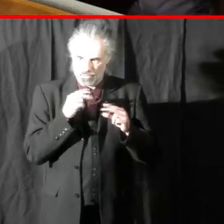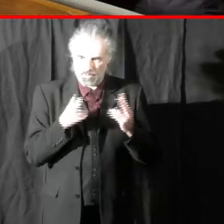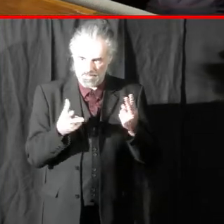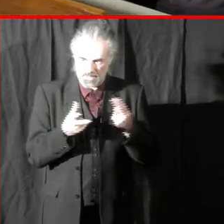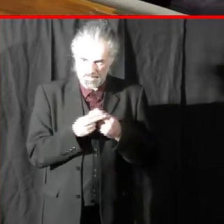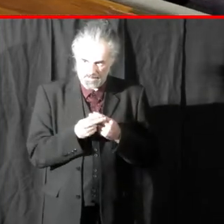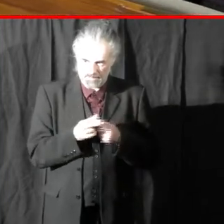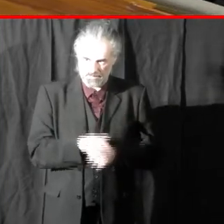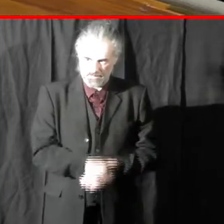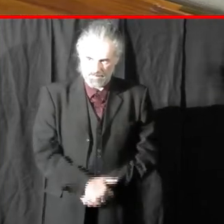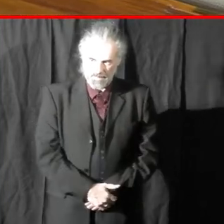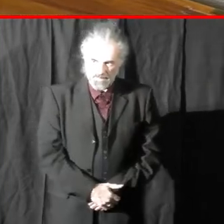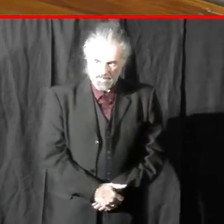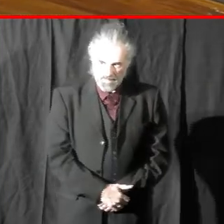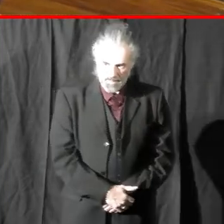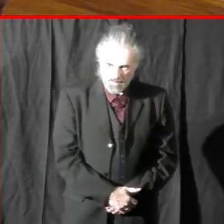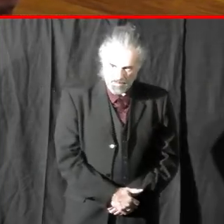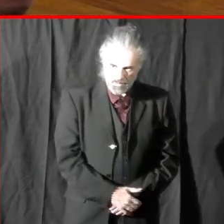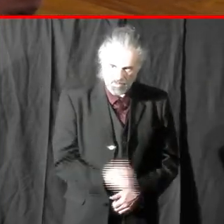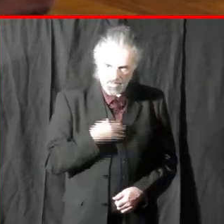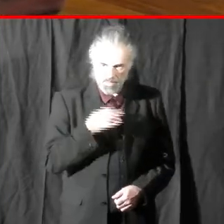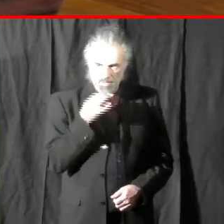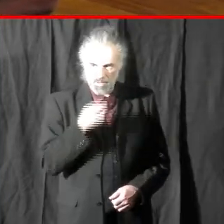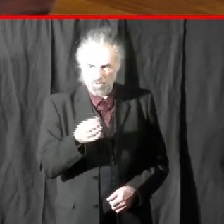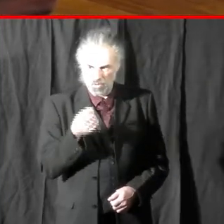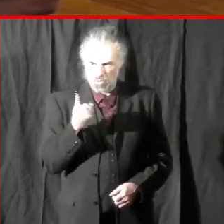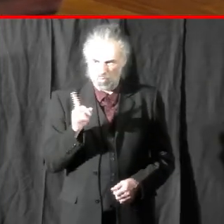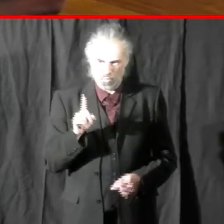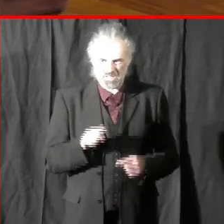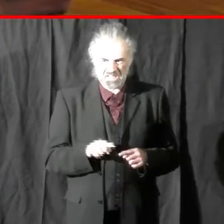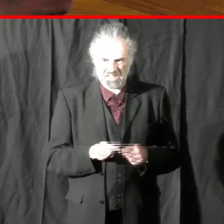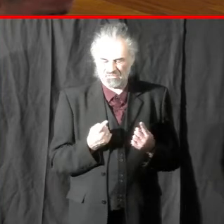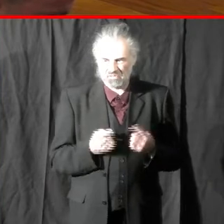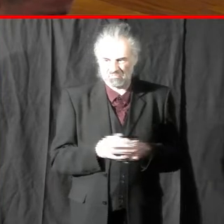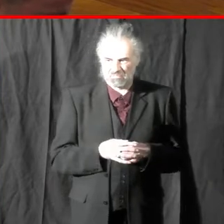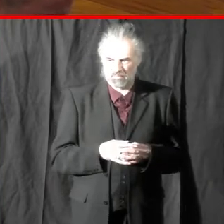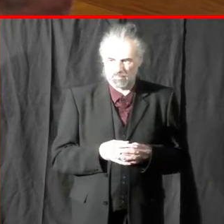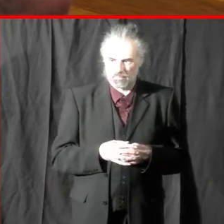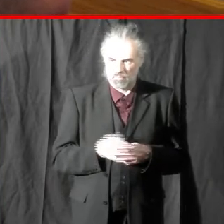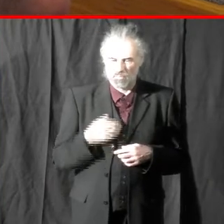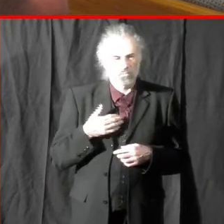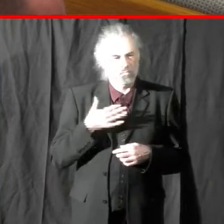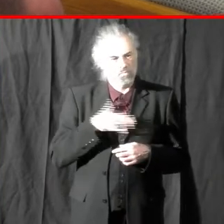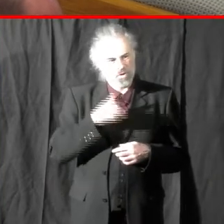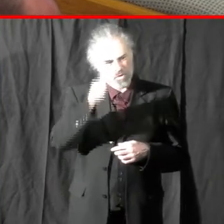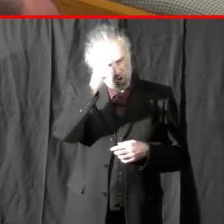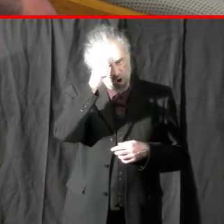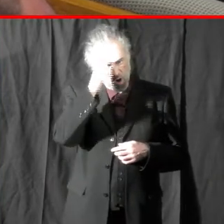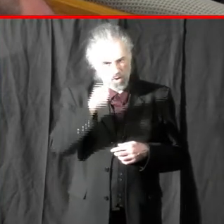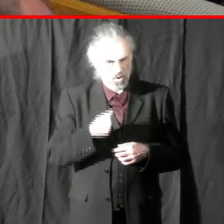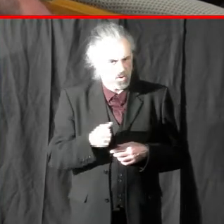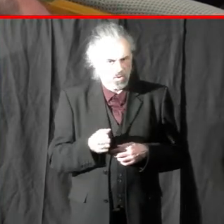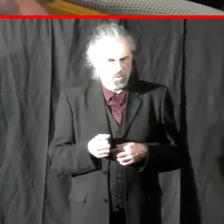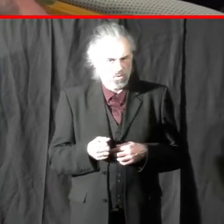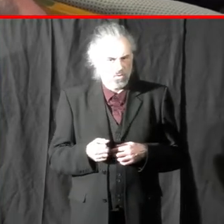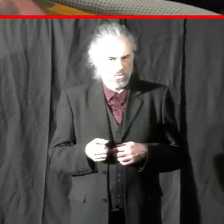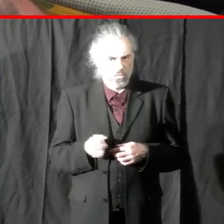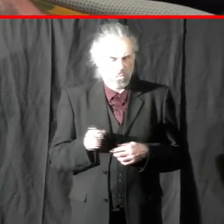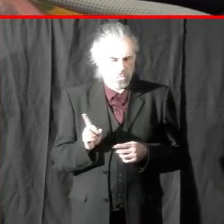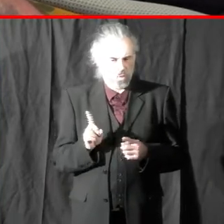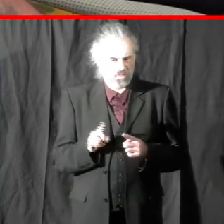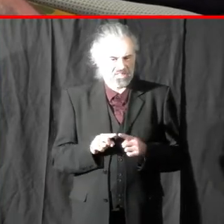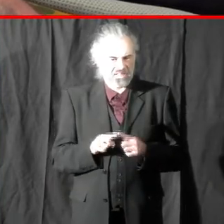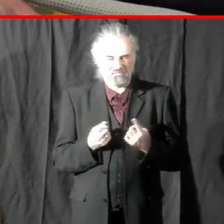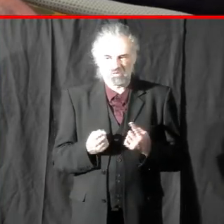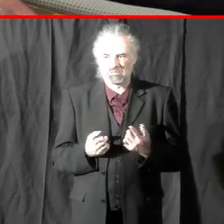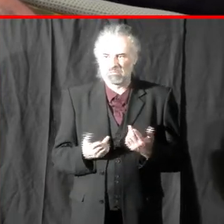spray. Ask him what makes the difference. So we want to know what makes the difference.